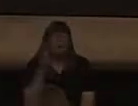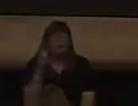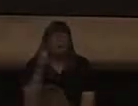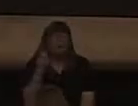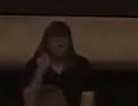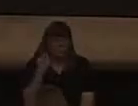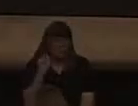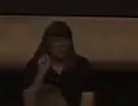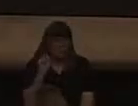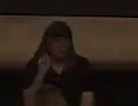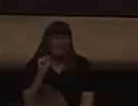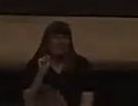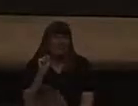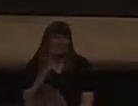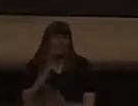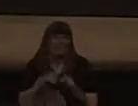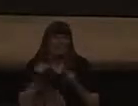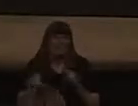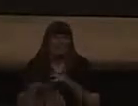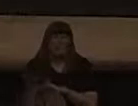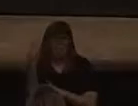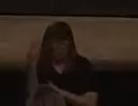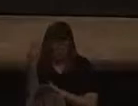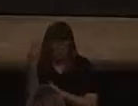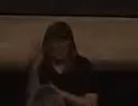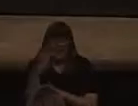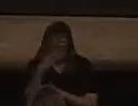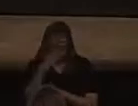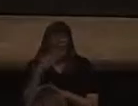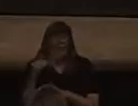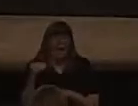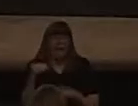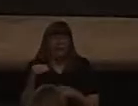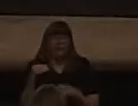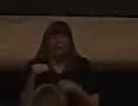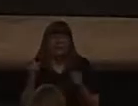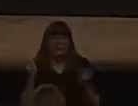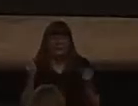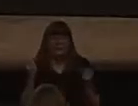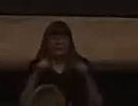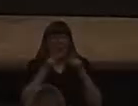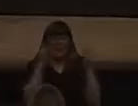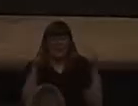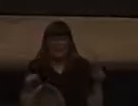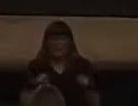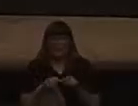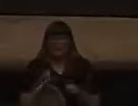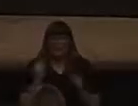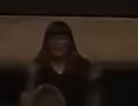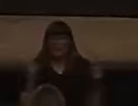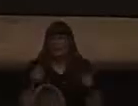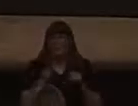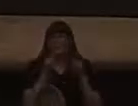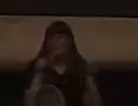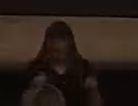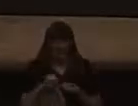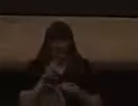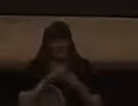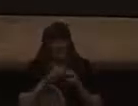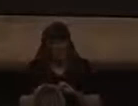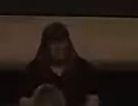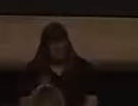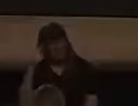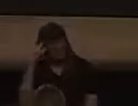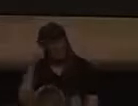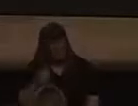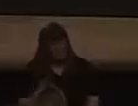Websites, we talked about a little bit this morning, and signage are problems. I'll tell you a bad